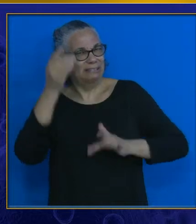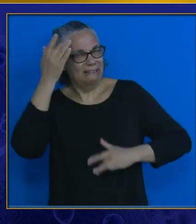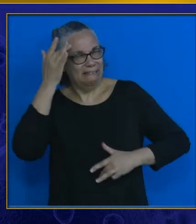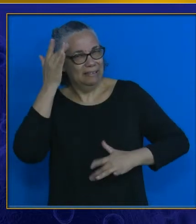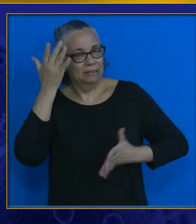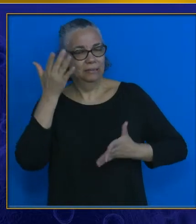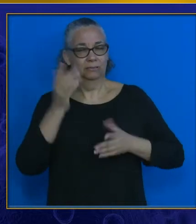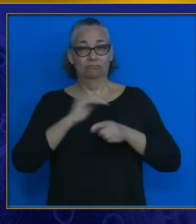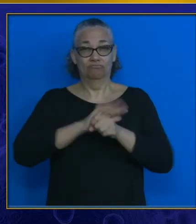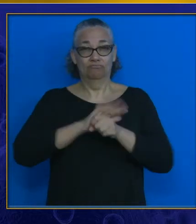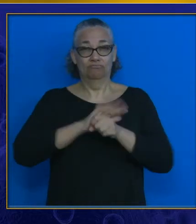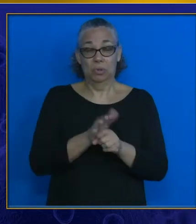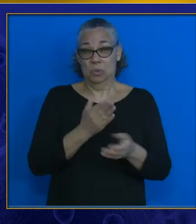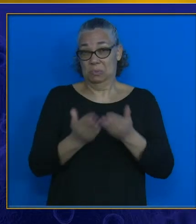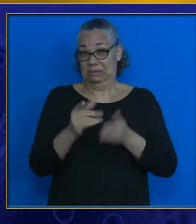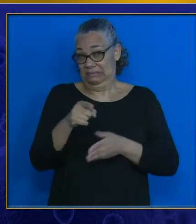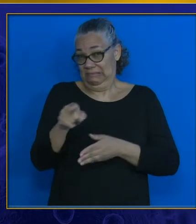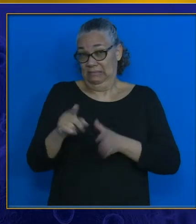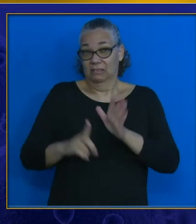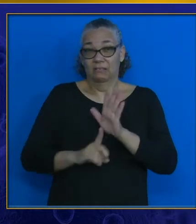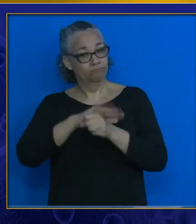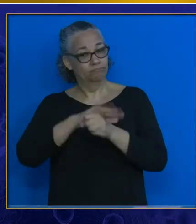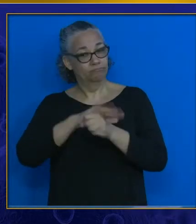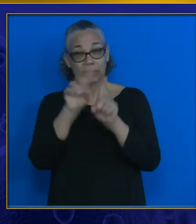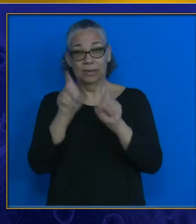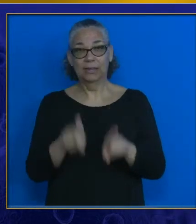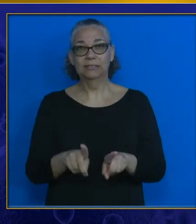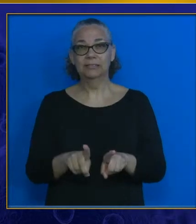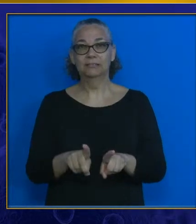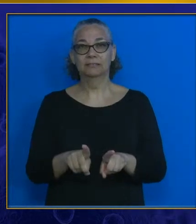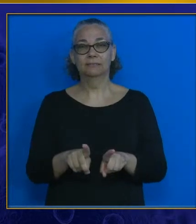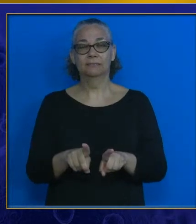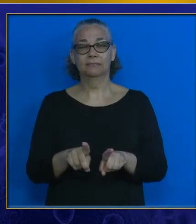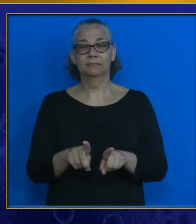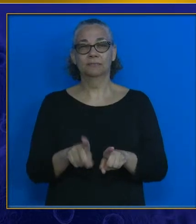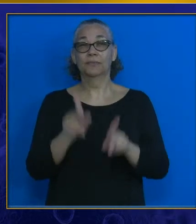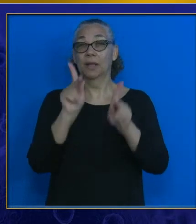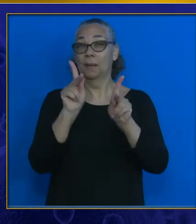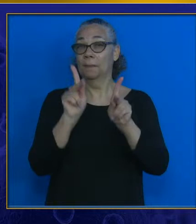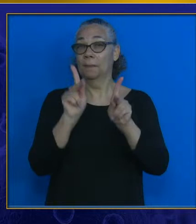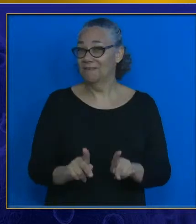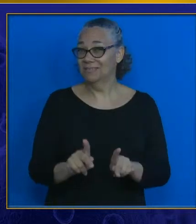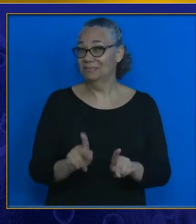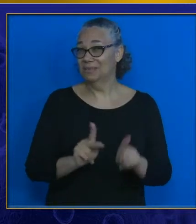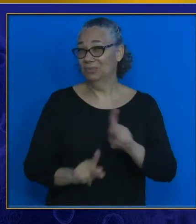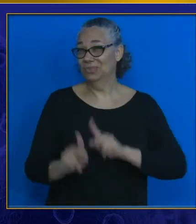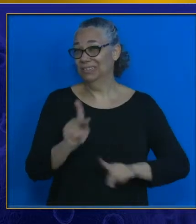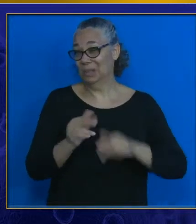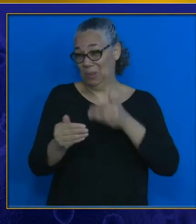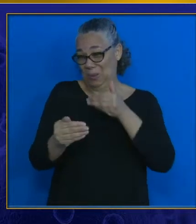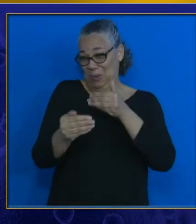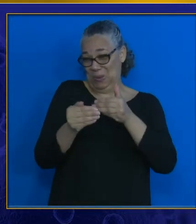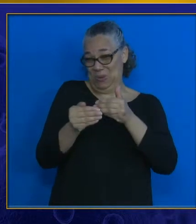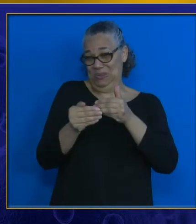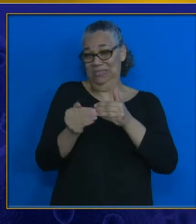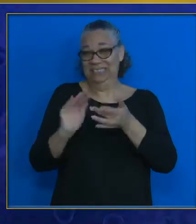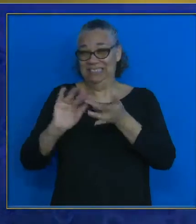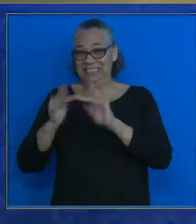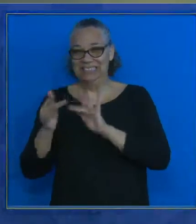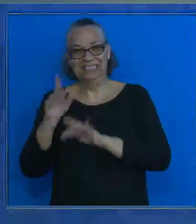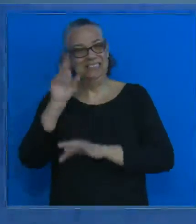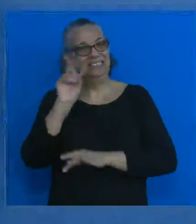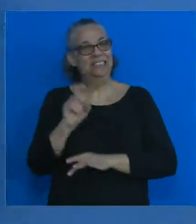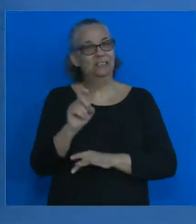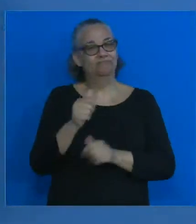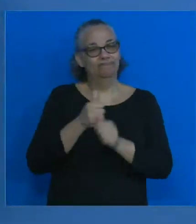be aware that you may develop them. You do not need. Persons who are a close contact should follow the guidance given to